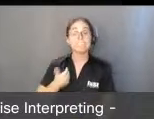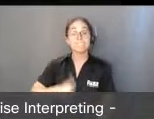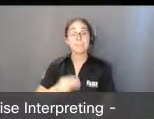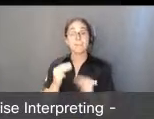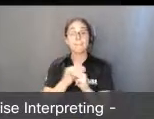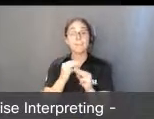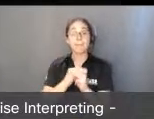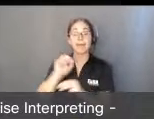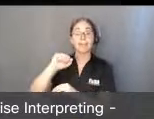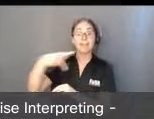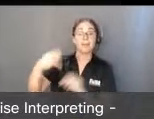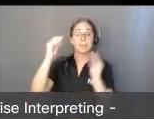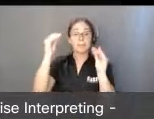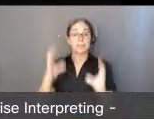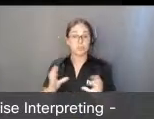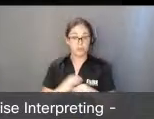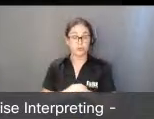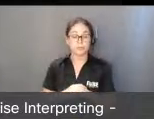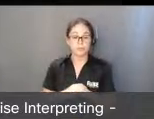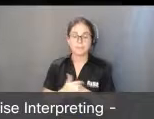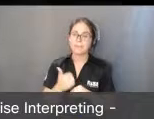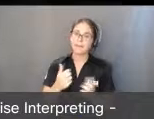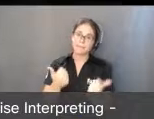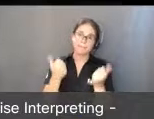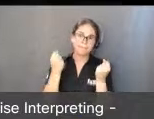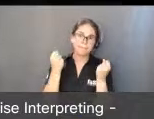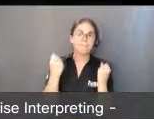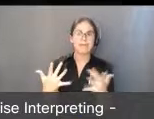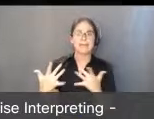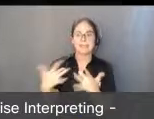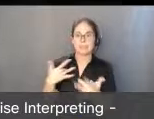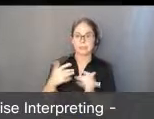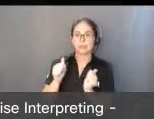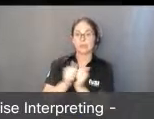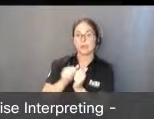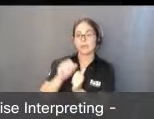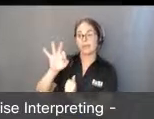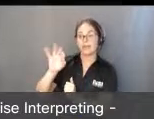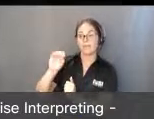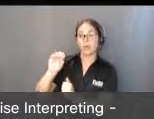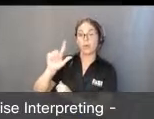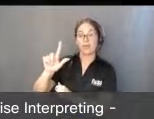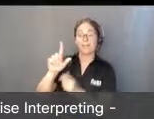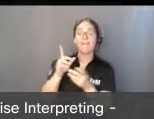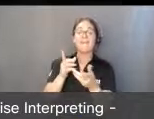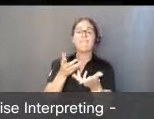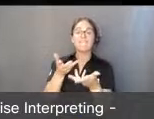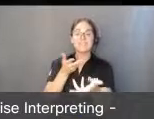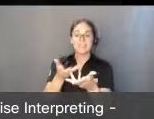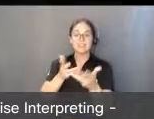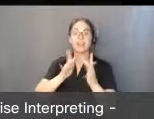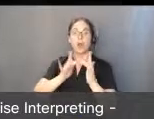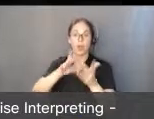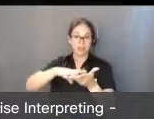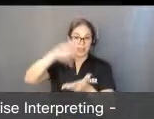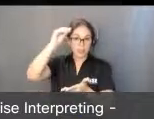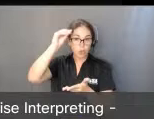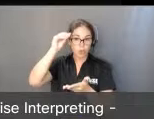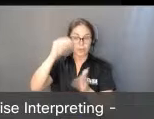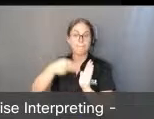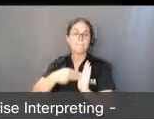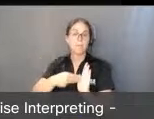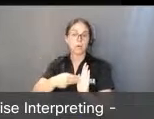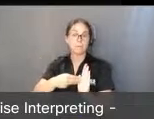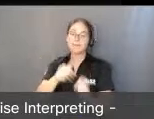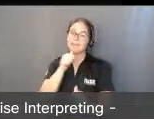Terrace High School. I have many concerns with the FOL, Facilitated Online Learning model. I feel it is unfair to teachers